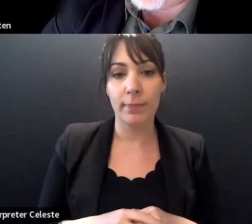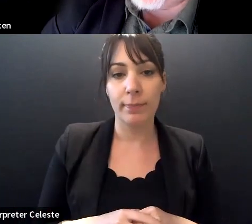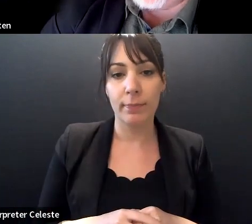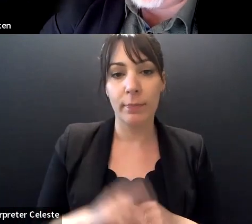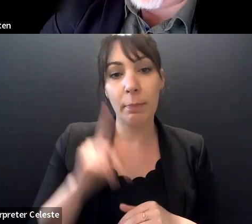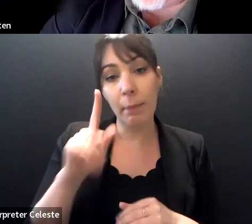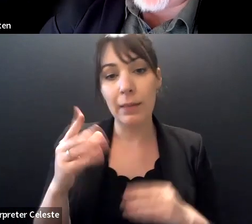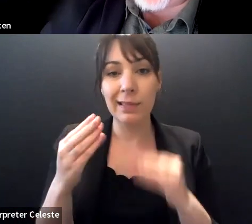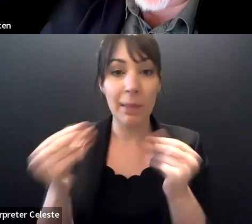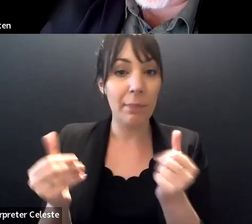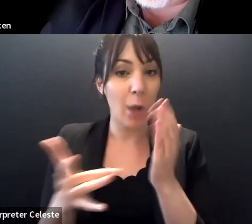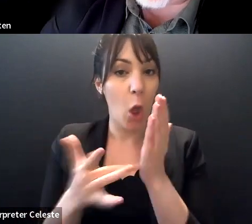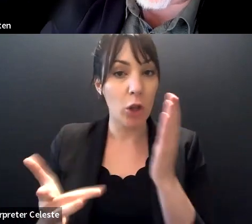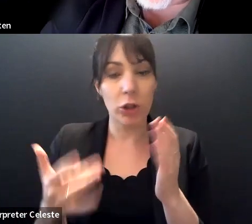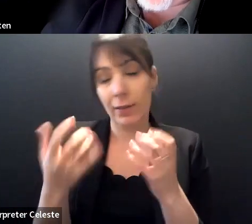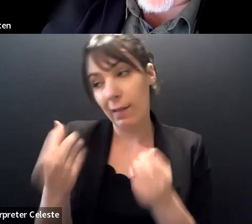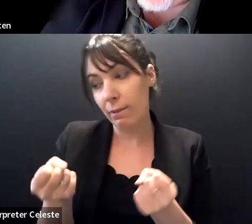technologies, you know, we're looking at